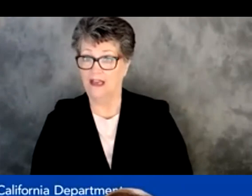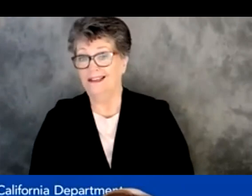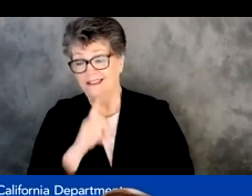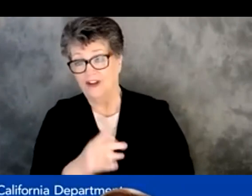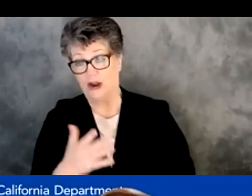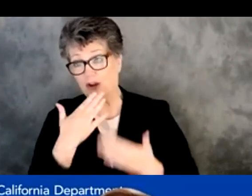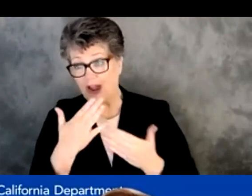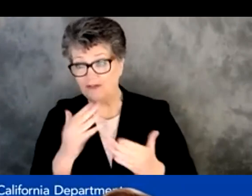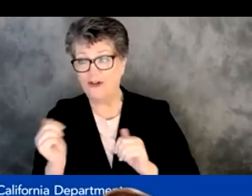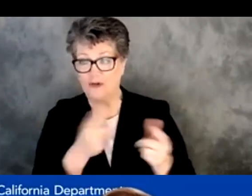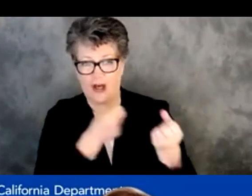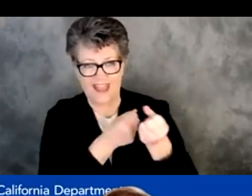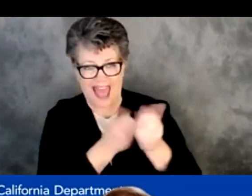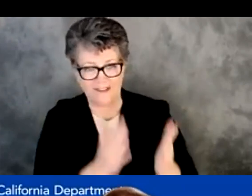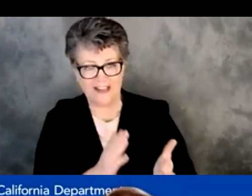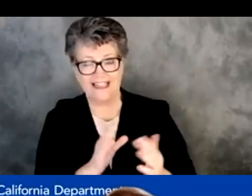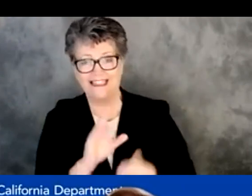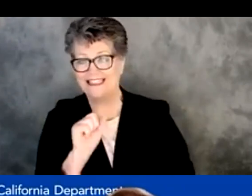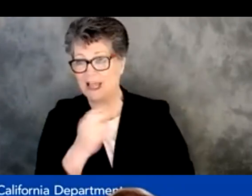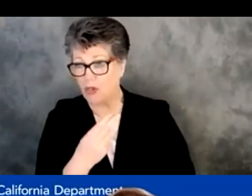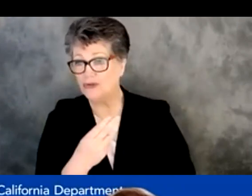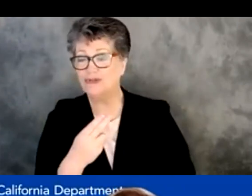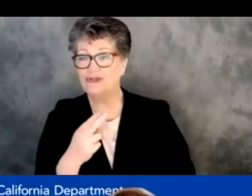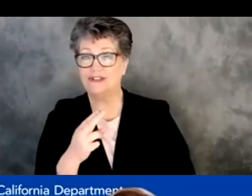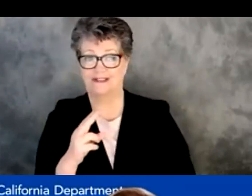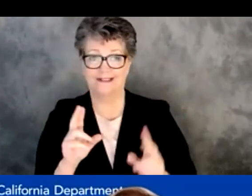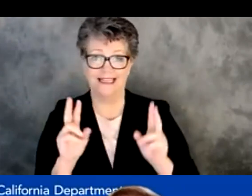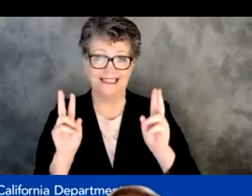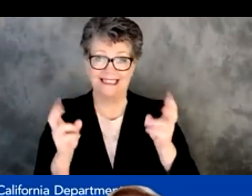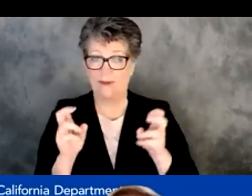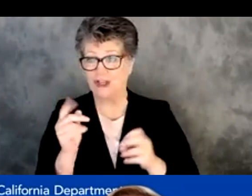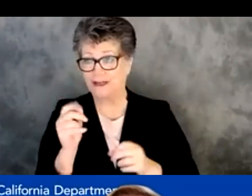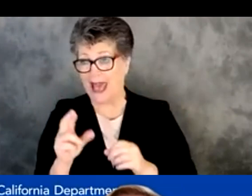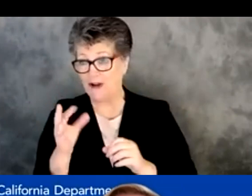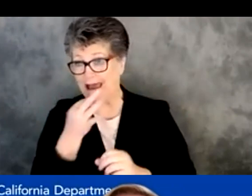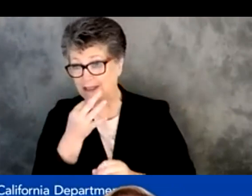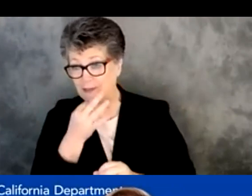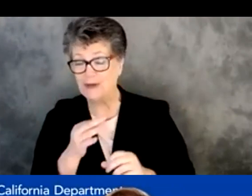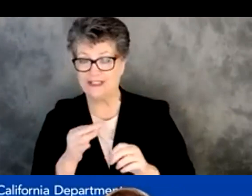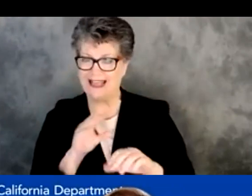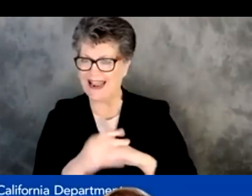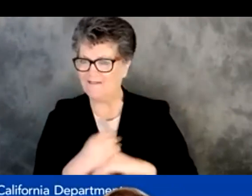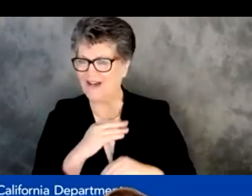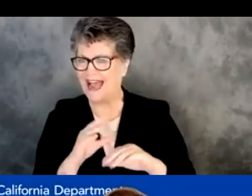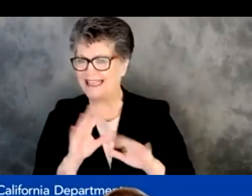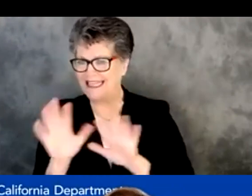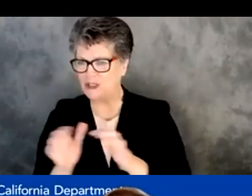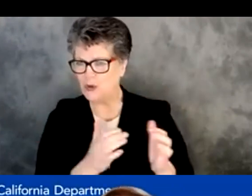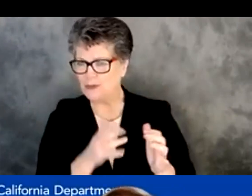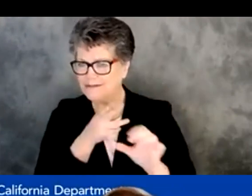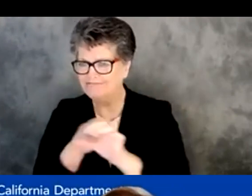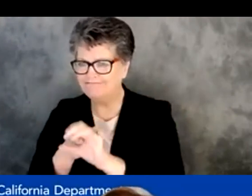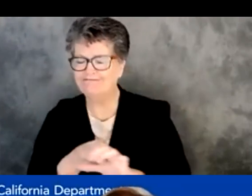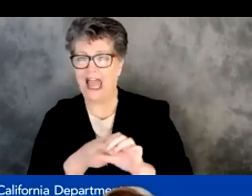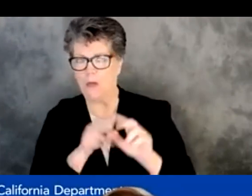to all of the advocates, stakeholders, and subject matter experts who contribute to these advisory groups. And we continue